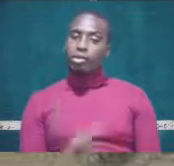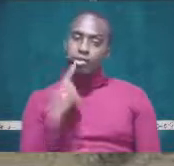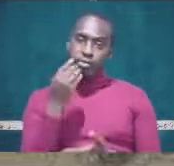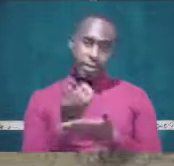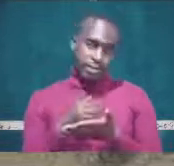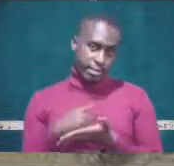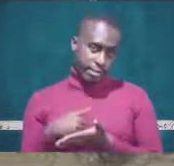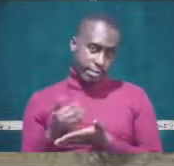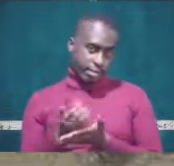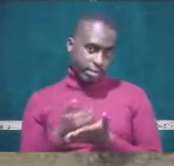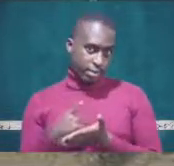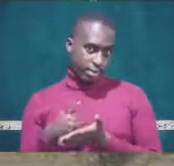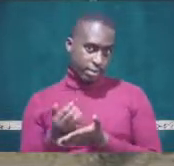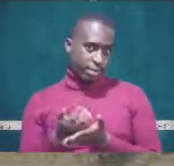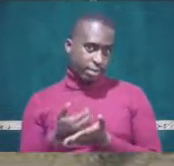saving